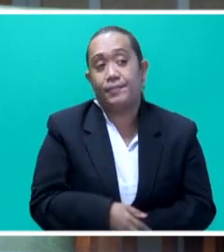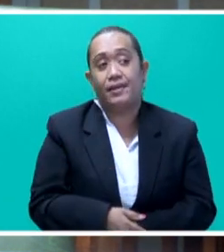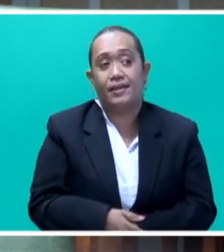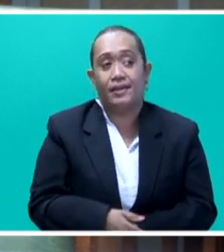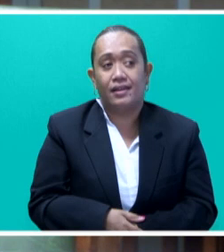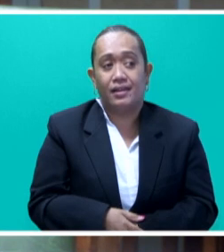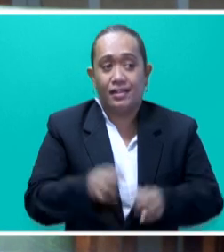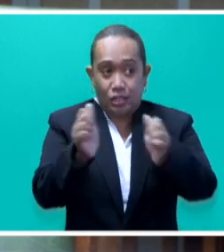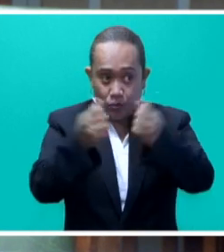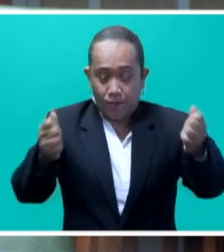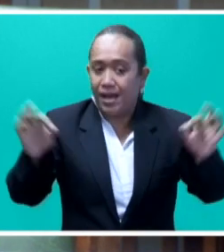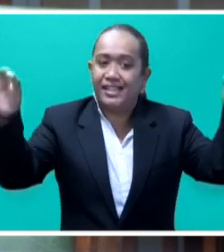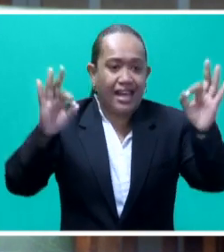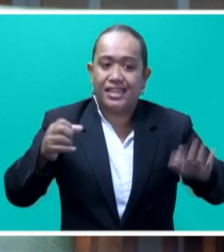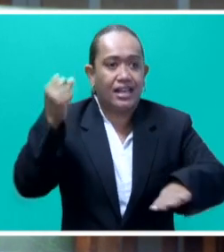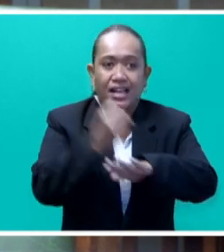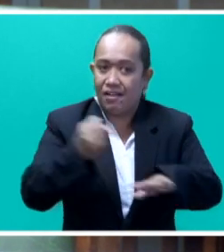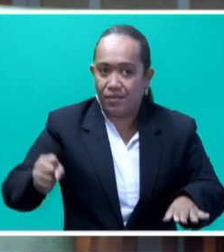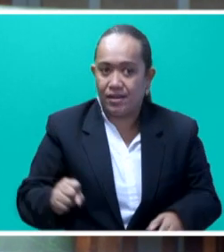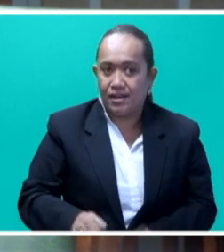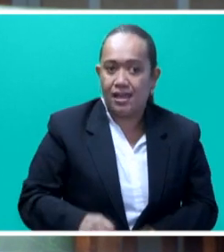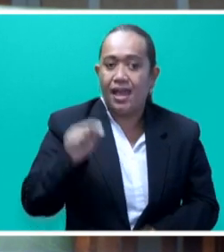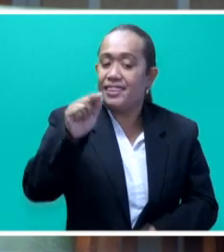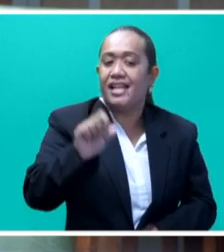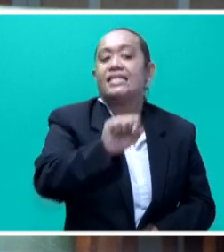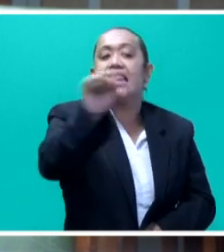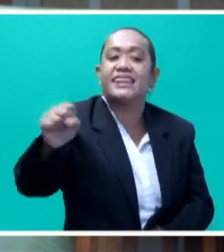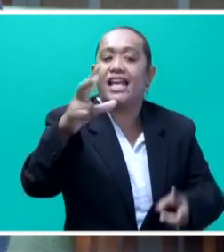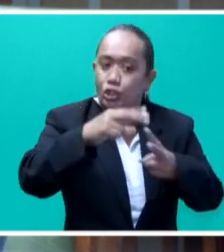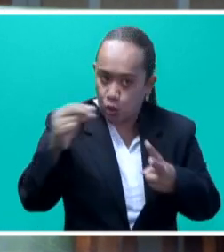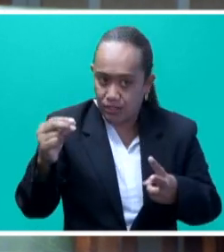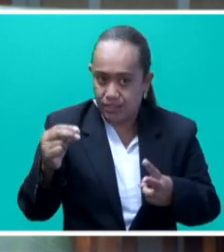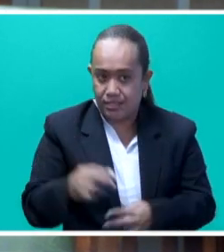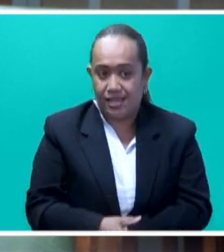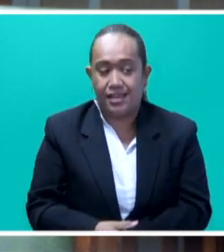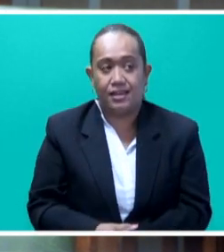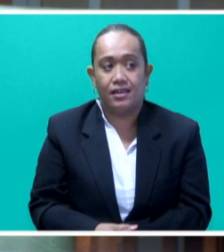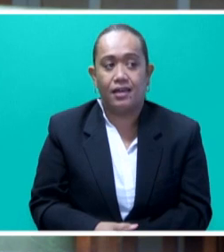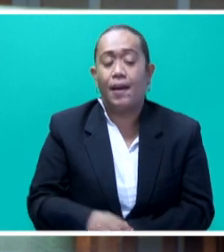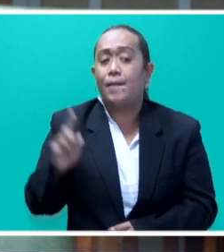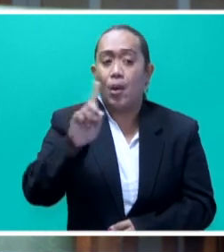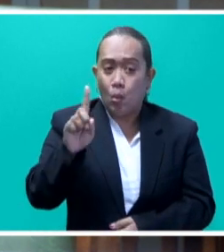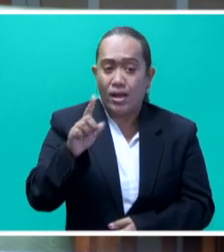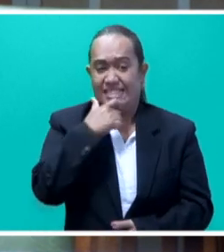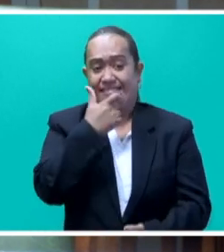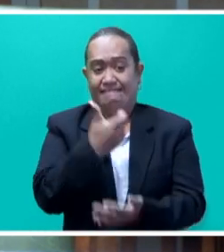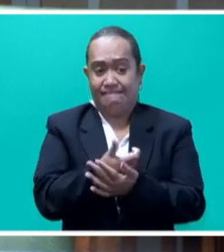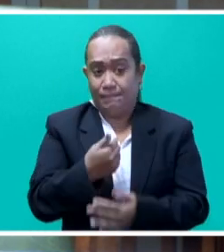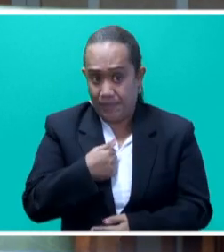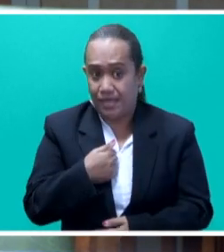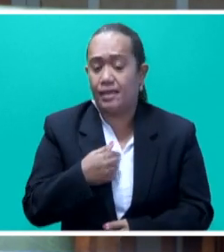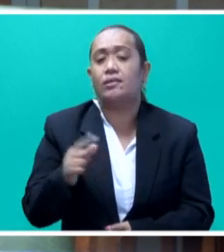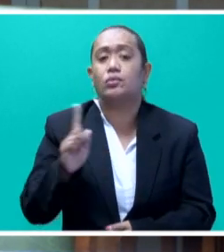is nothing to do with government. That's their choice, Mr. Speaker, sir. But what really baffles me is